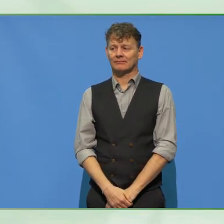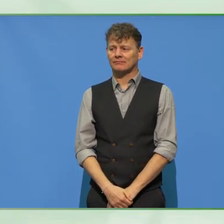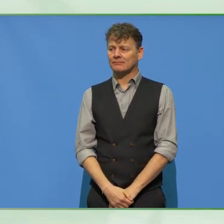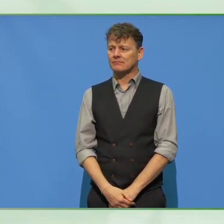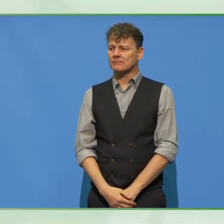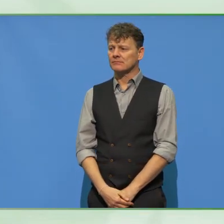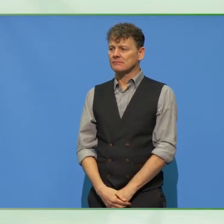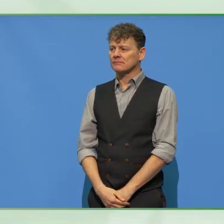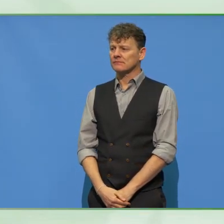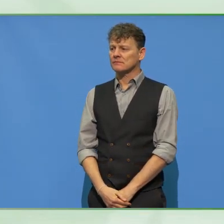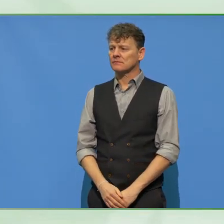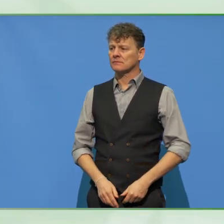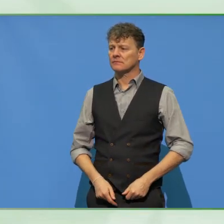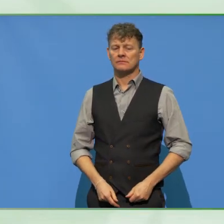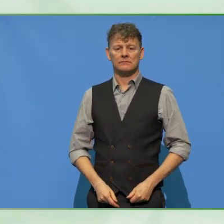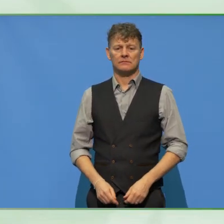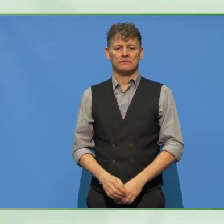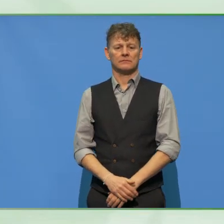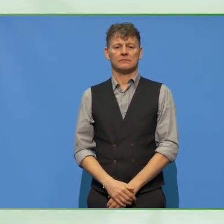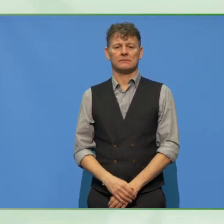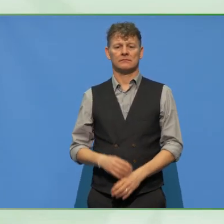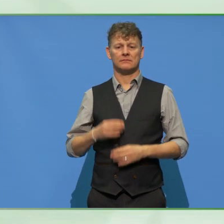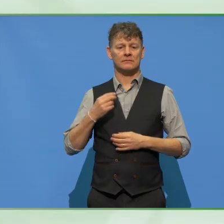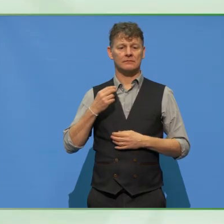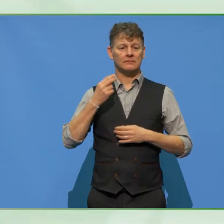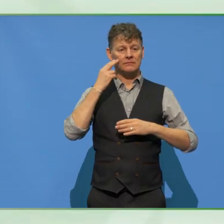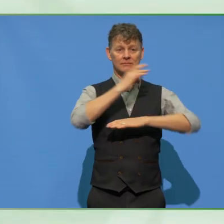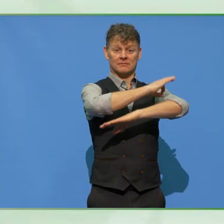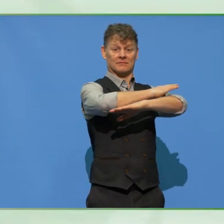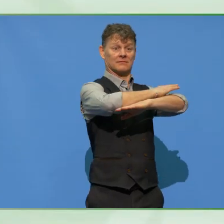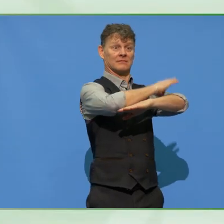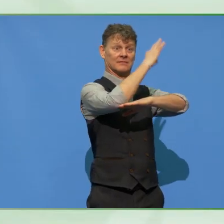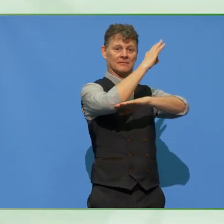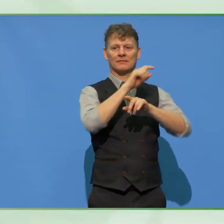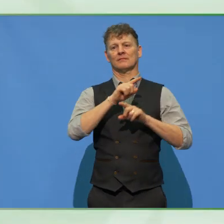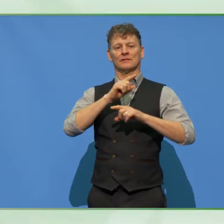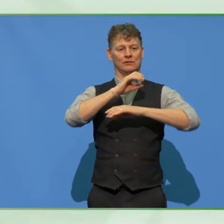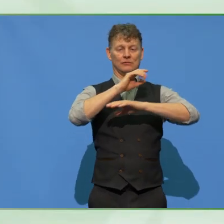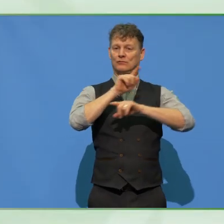I saw that you have risen and you're shining. We're rising to shine, right?